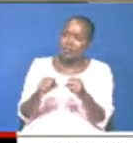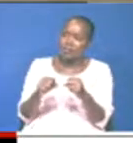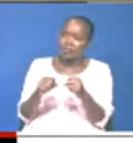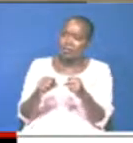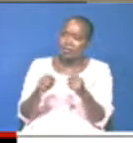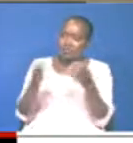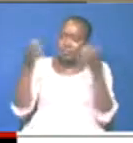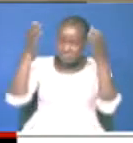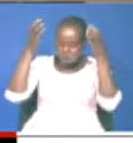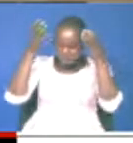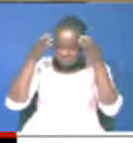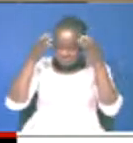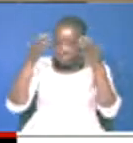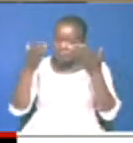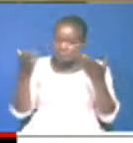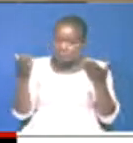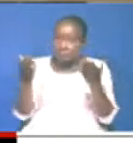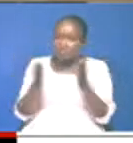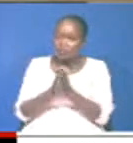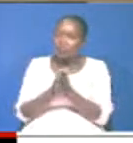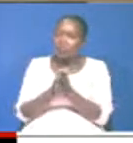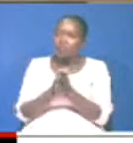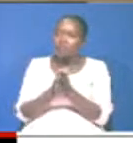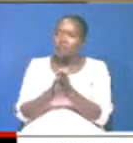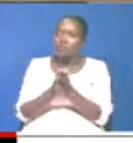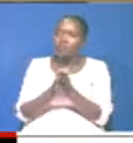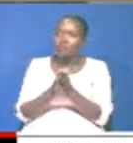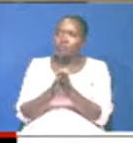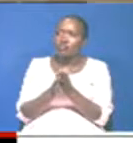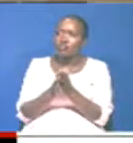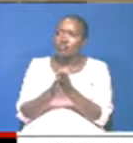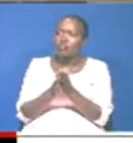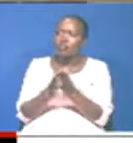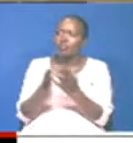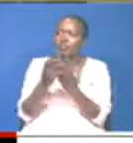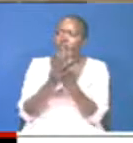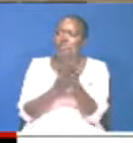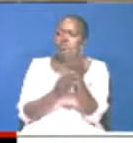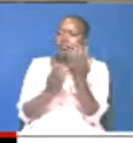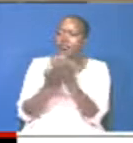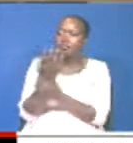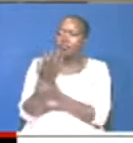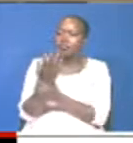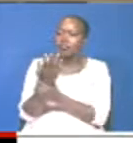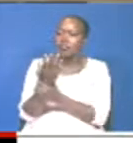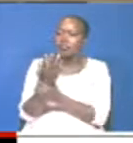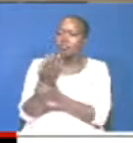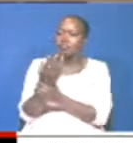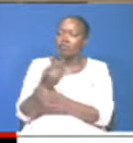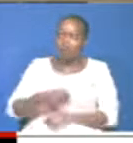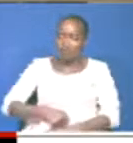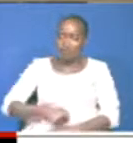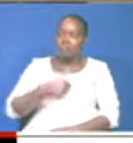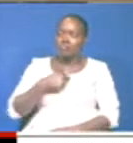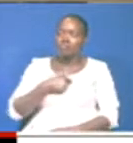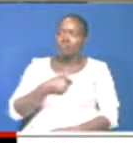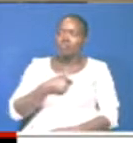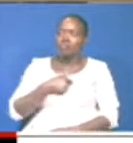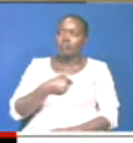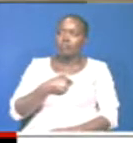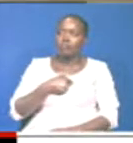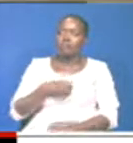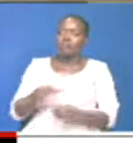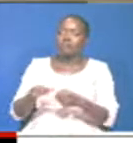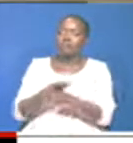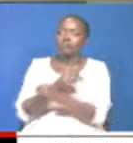helmet, you've put on your stuff, the gloves, and you put on your jacket for total